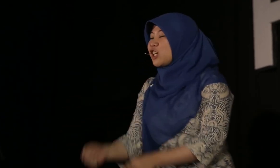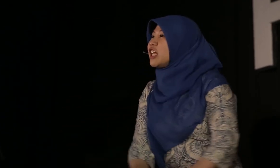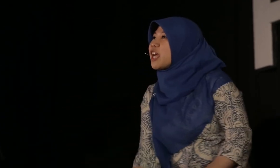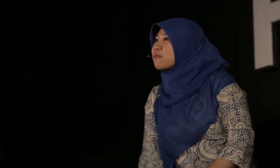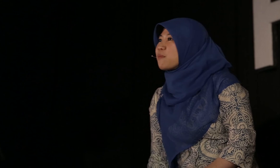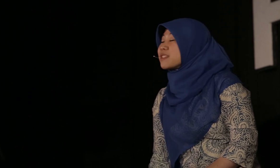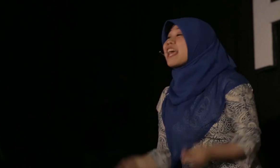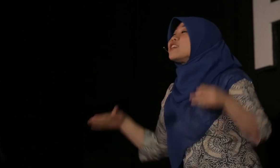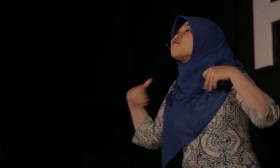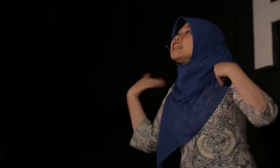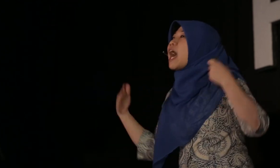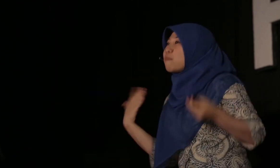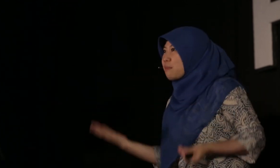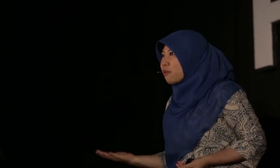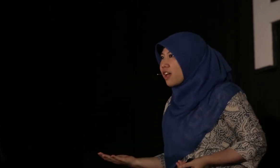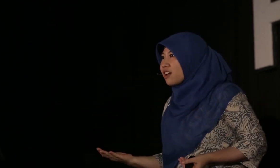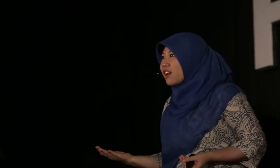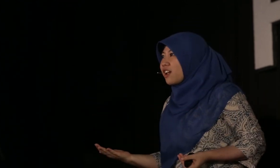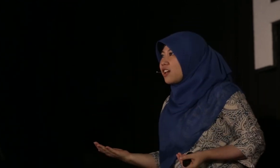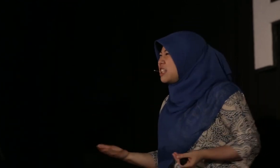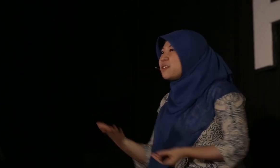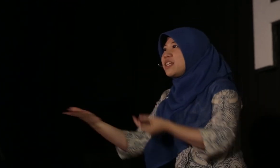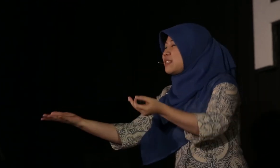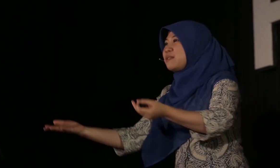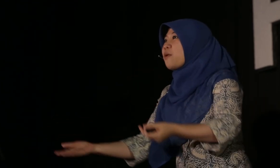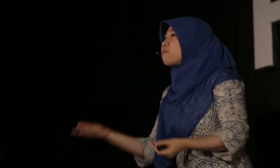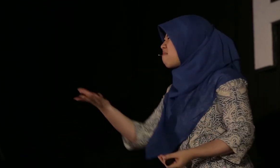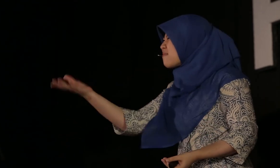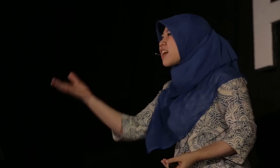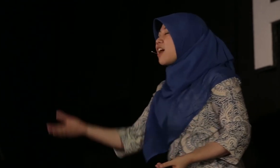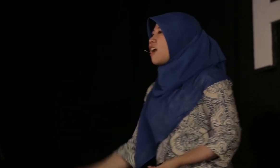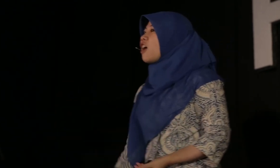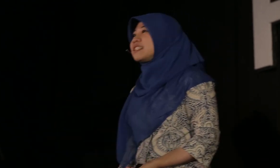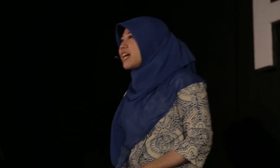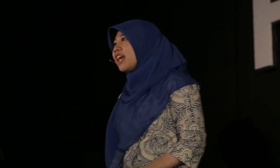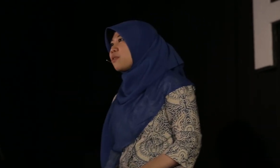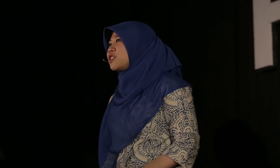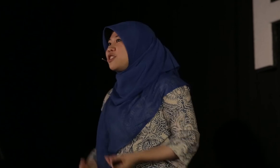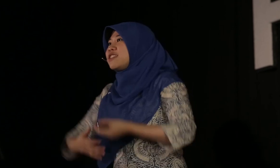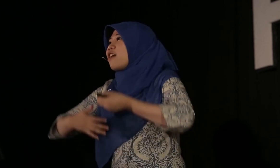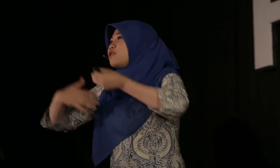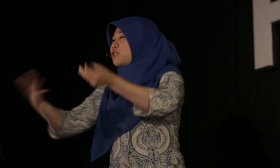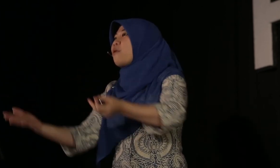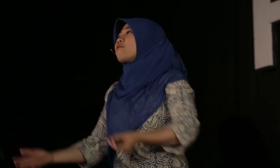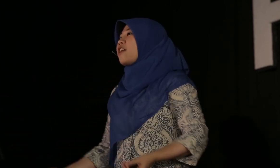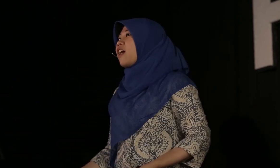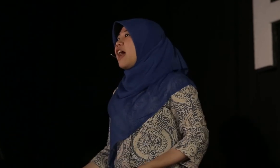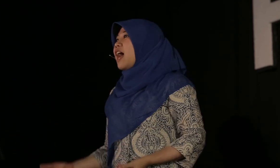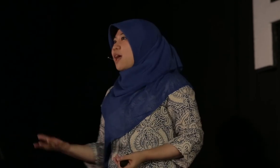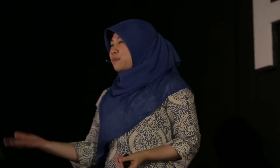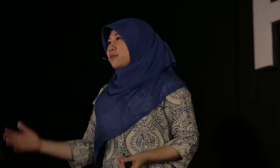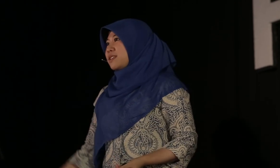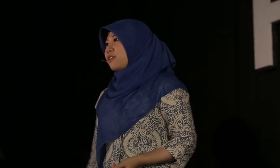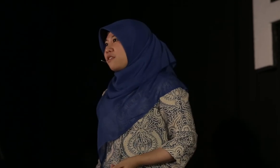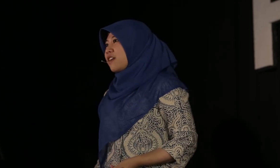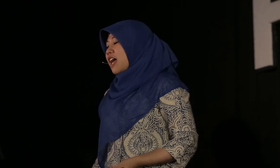he's cleaning up the mosque, and he's really happy about that. You don't need to know hard sign language, you just have to go out there